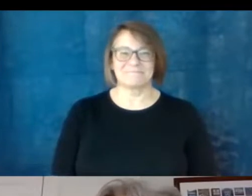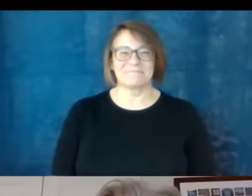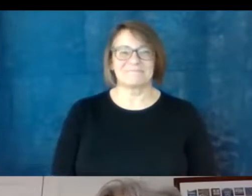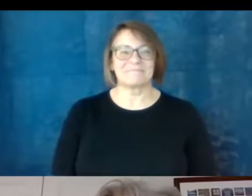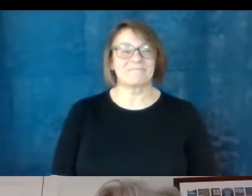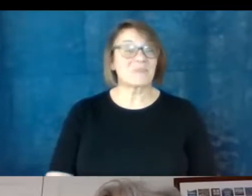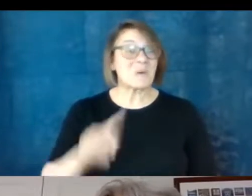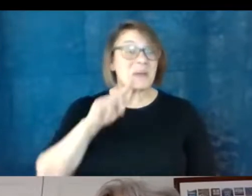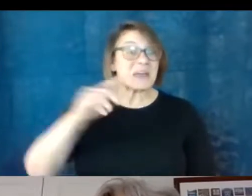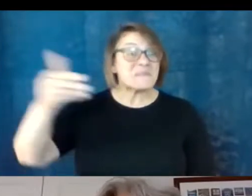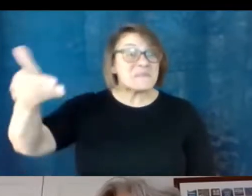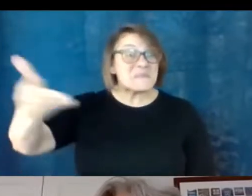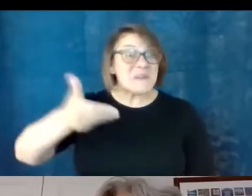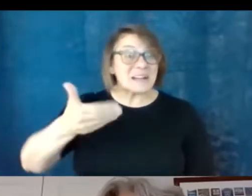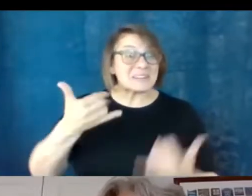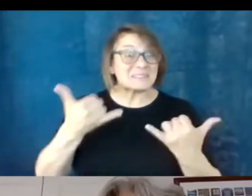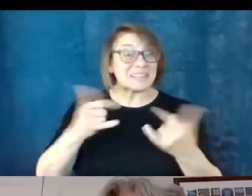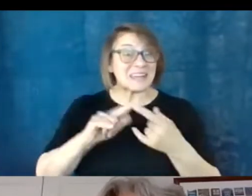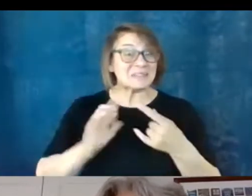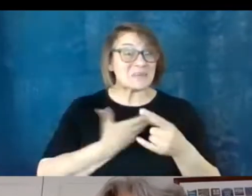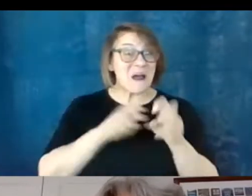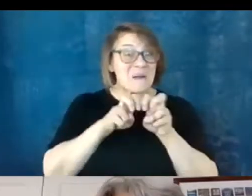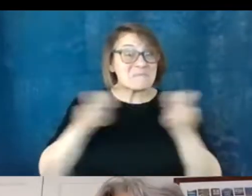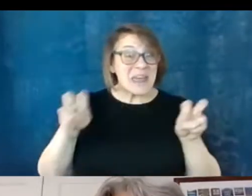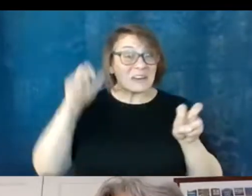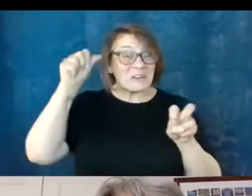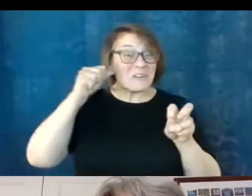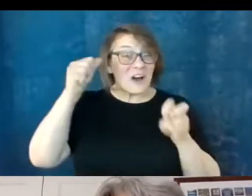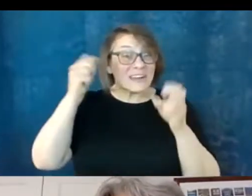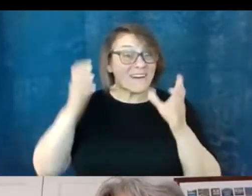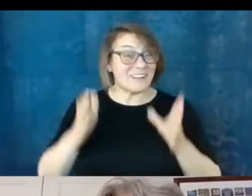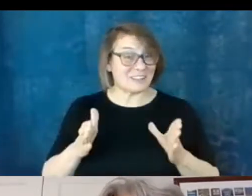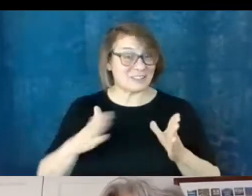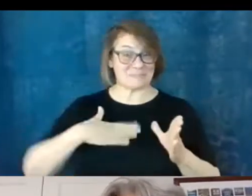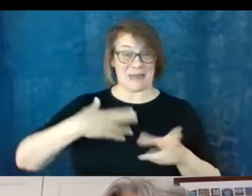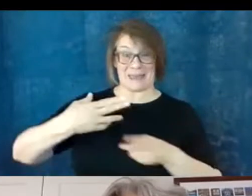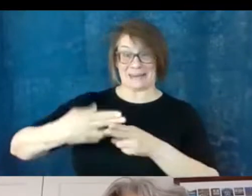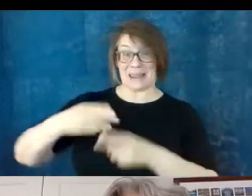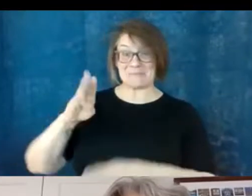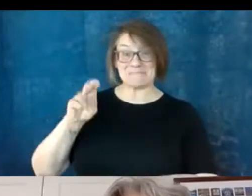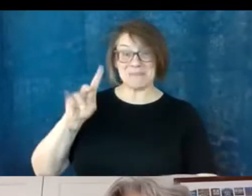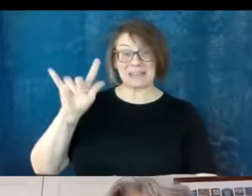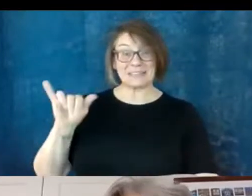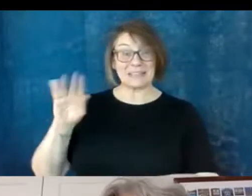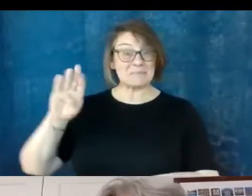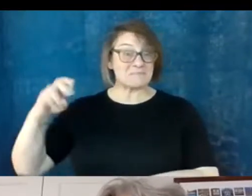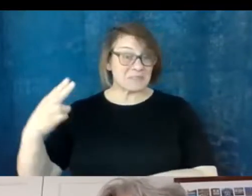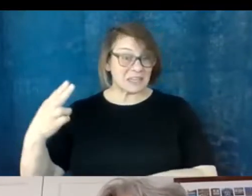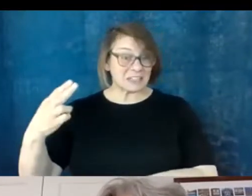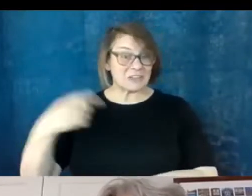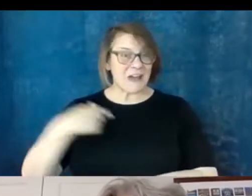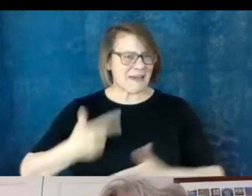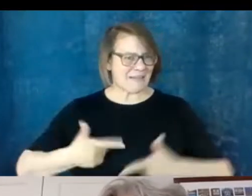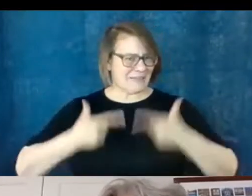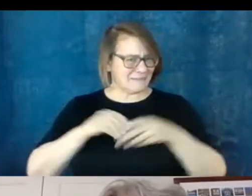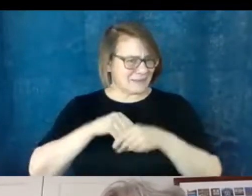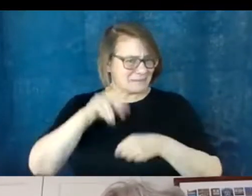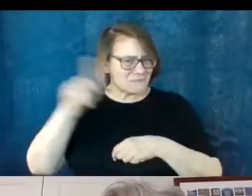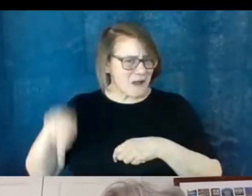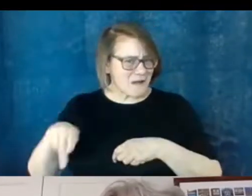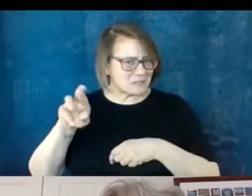Okay, welcome today to our panel of audiologists. My name is Betsy Beach. I live in Providence, Rhode